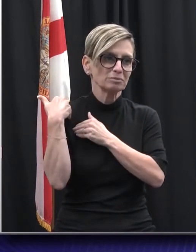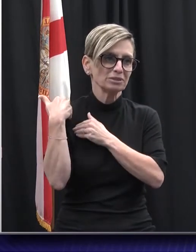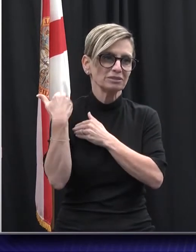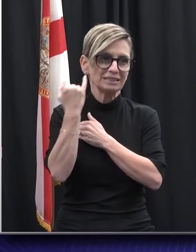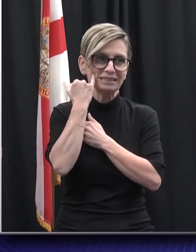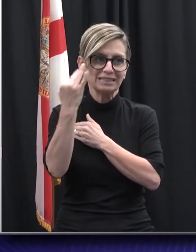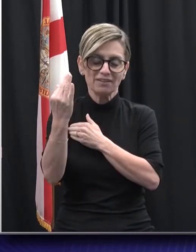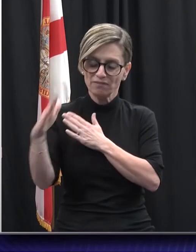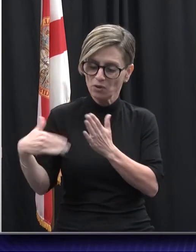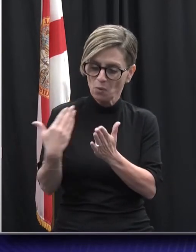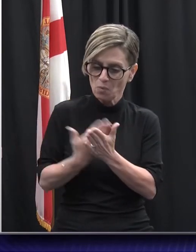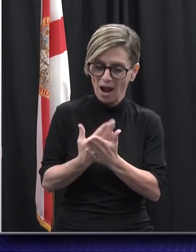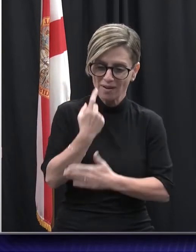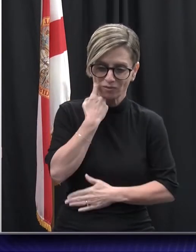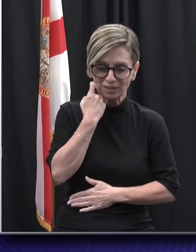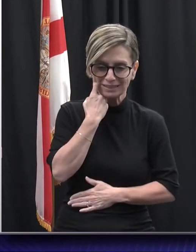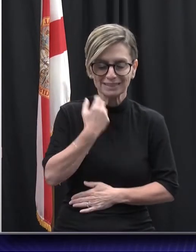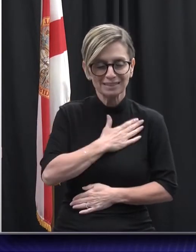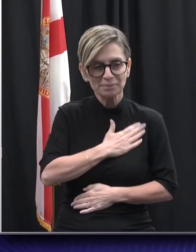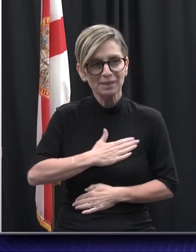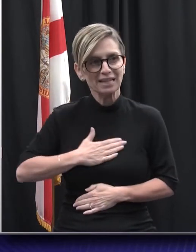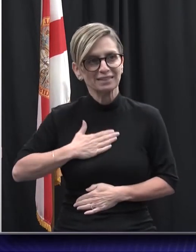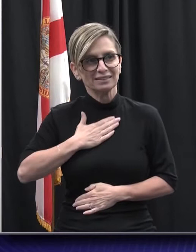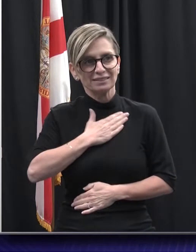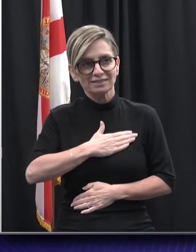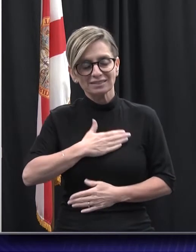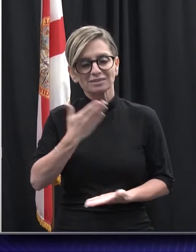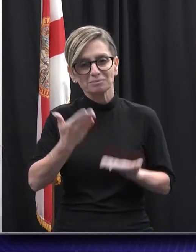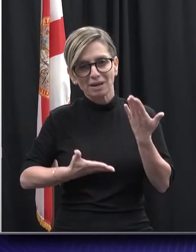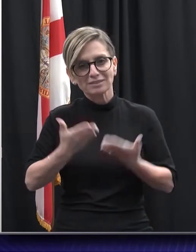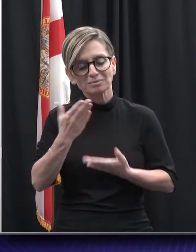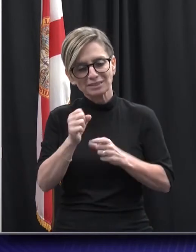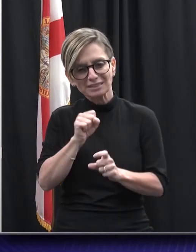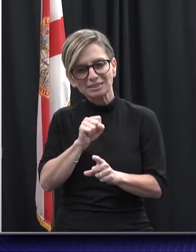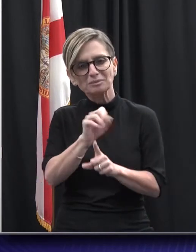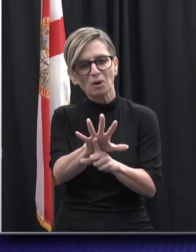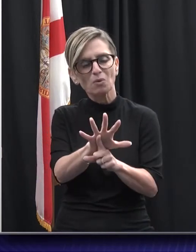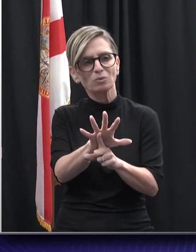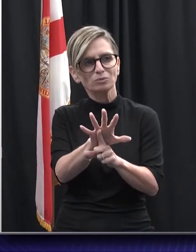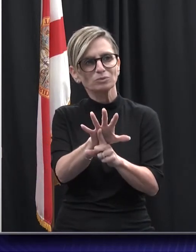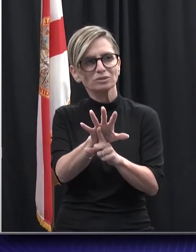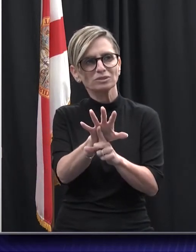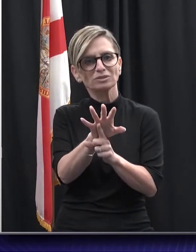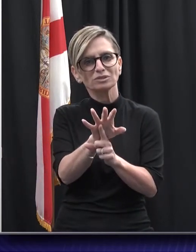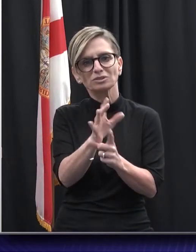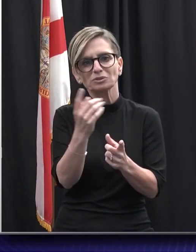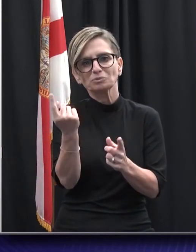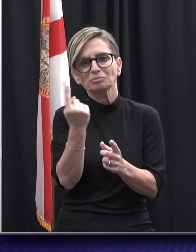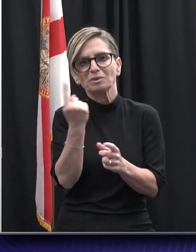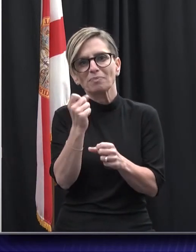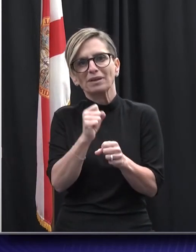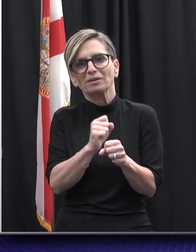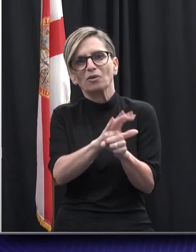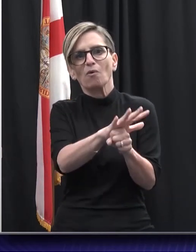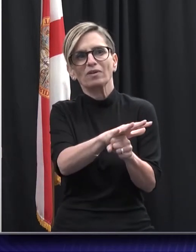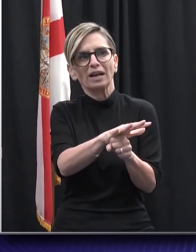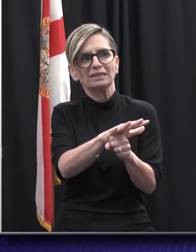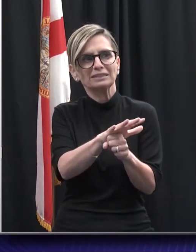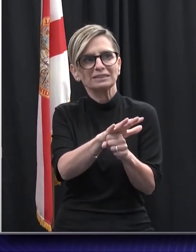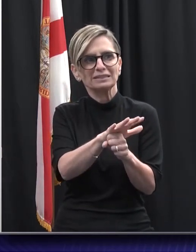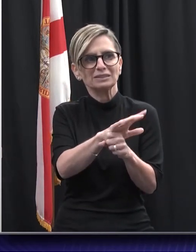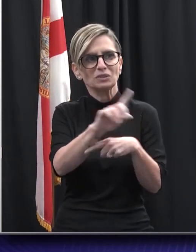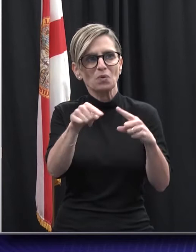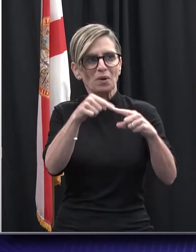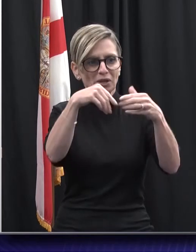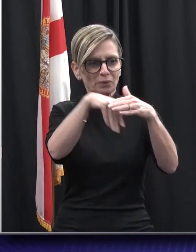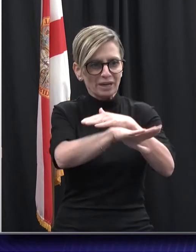recently, please be aware that you may have been exposed to something, COVID-19 up in New York, and